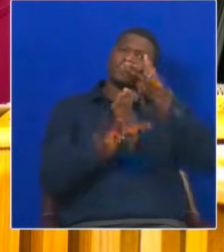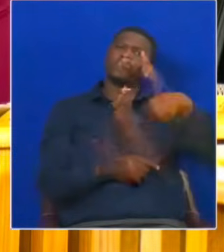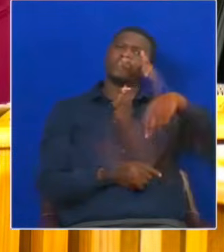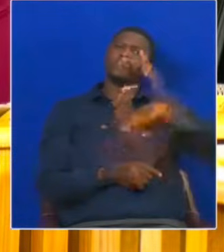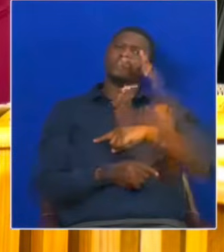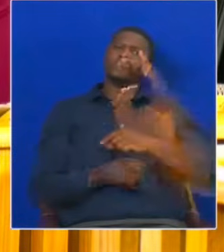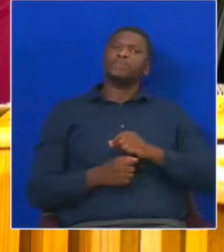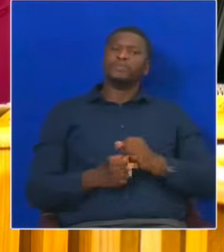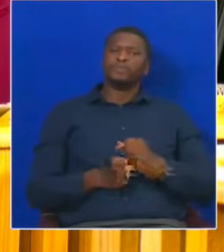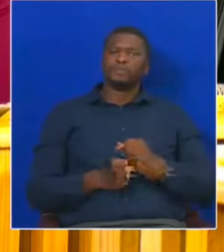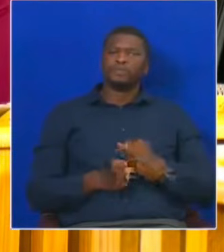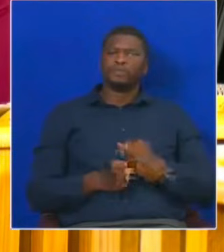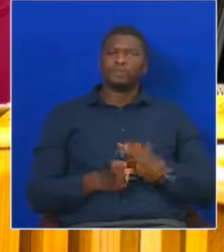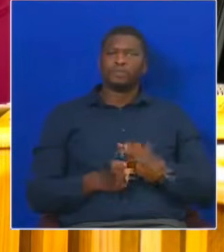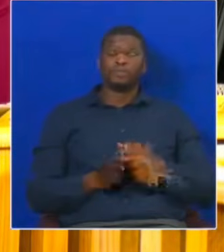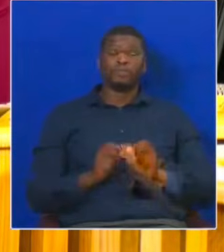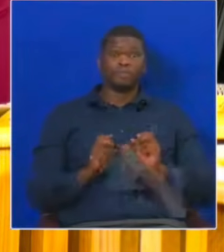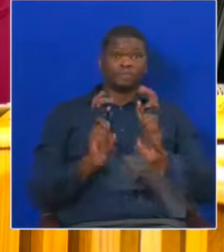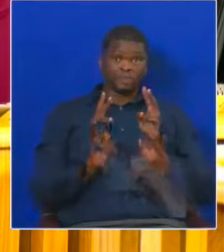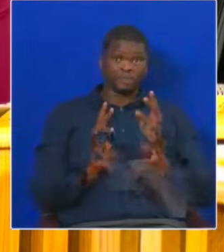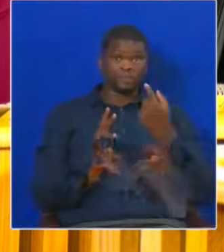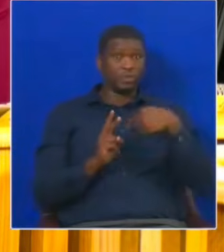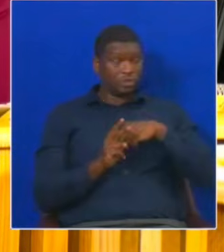Okay, after